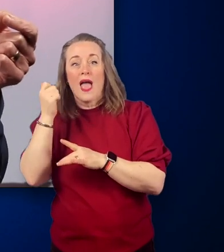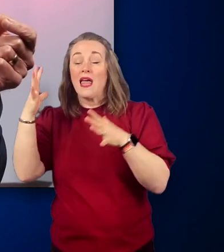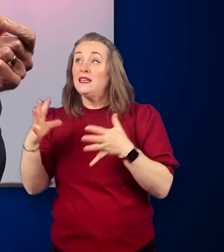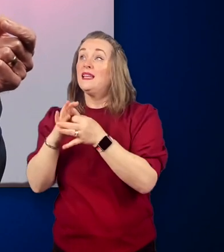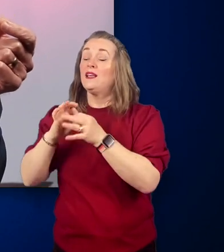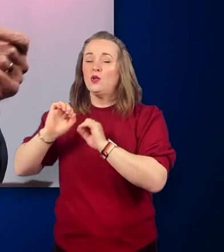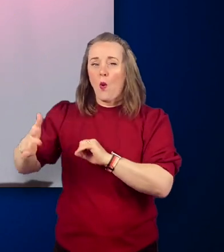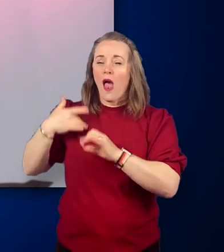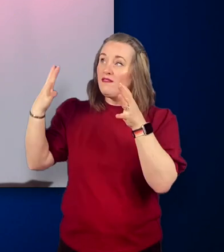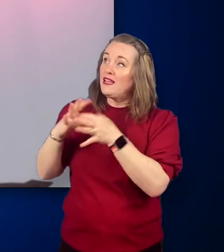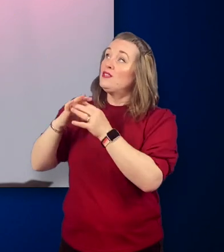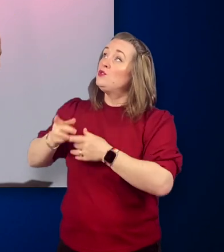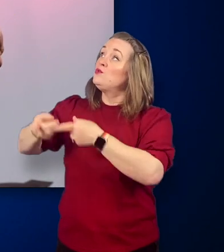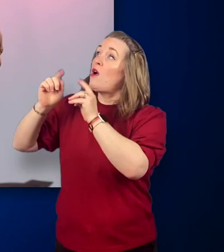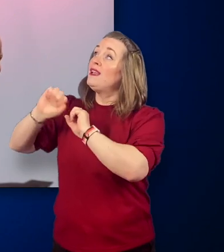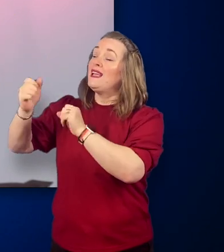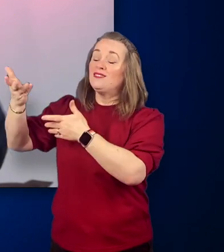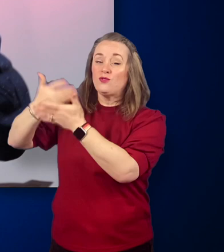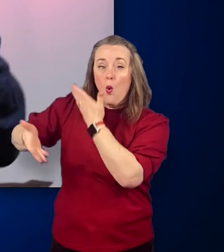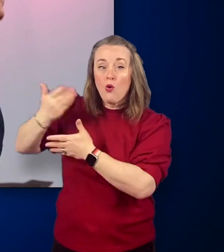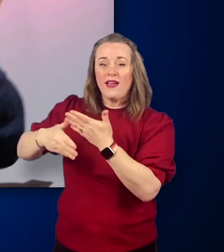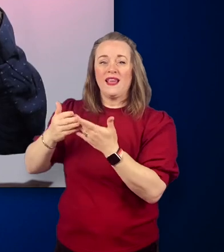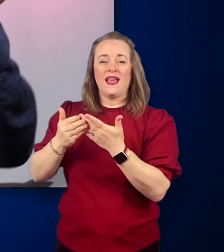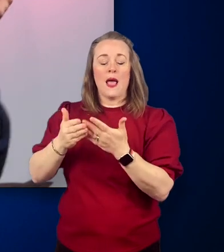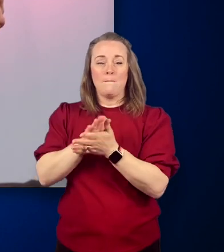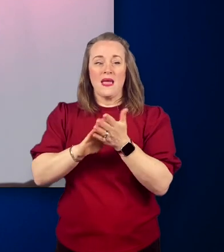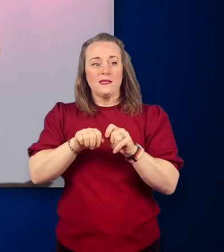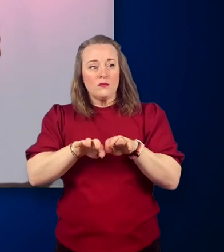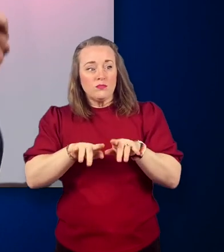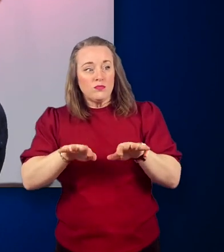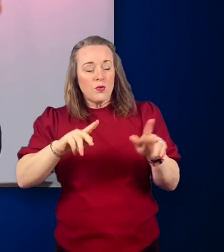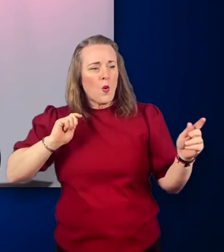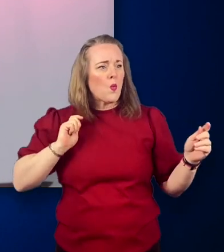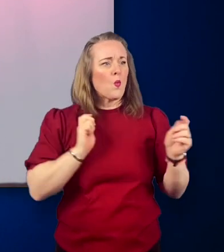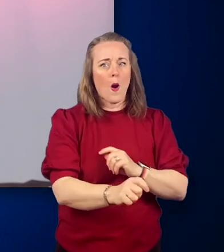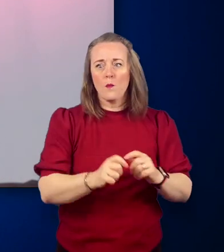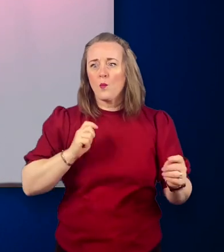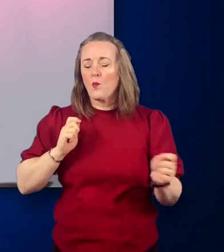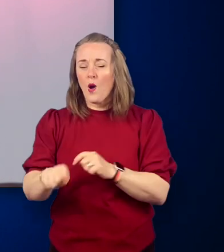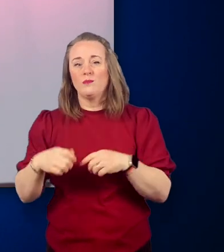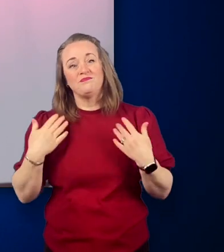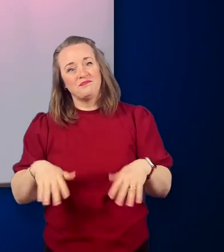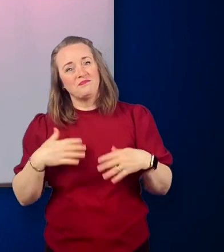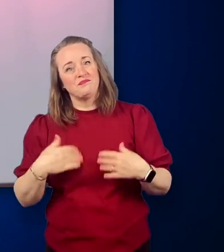God and bring about the most amazing transformation that can ever happen. You see, you